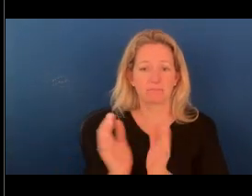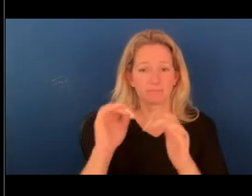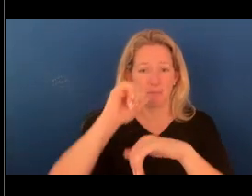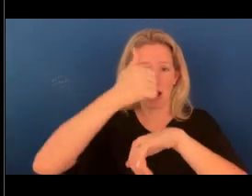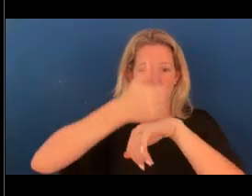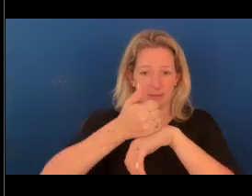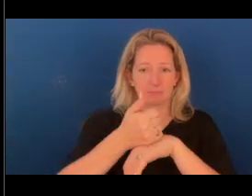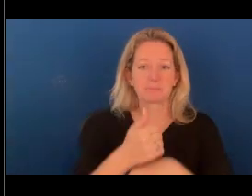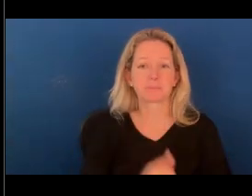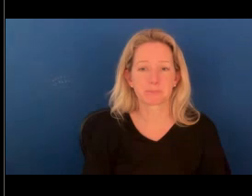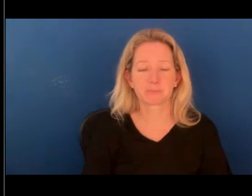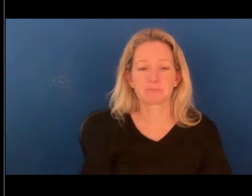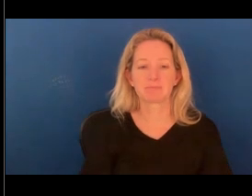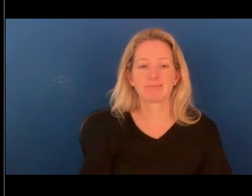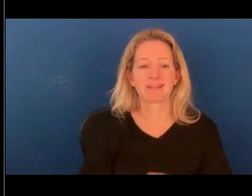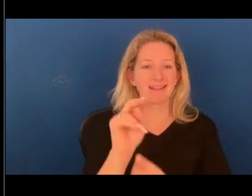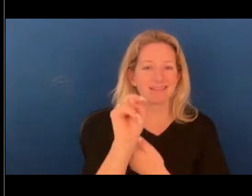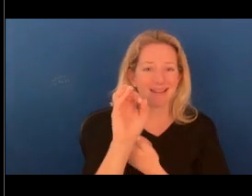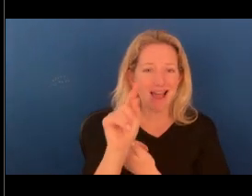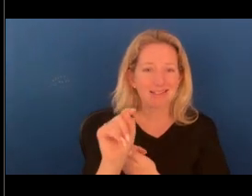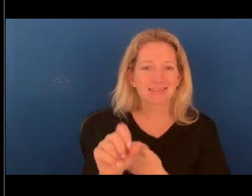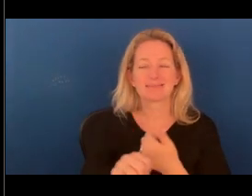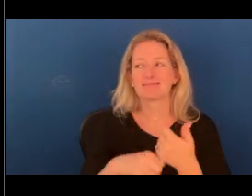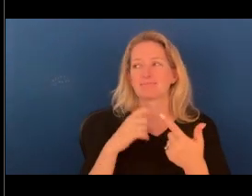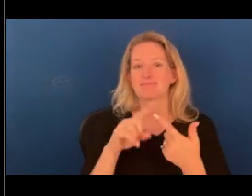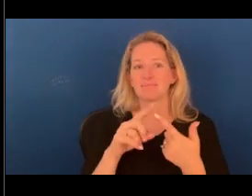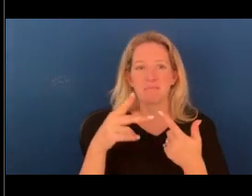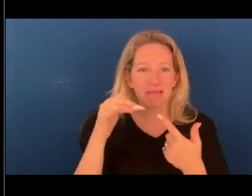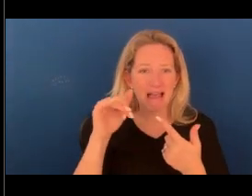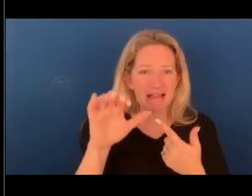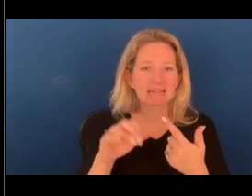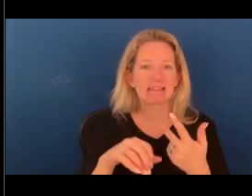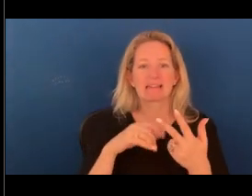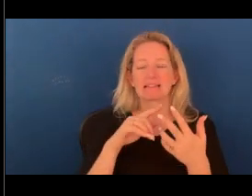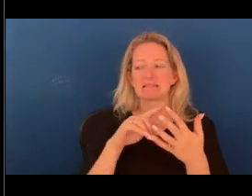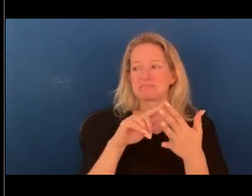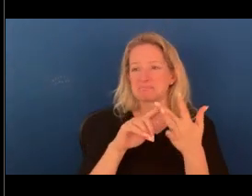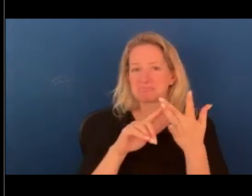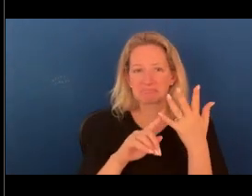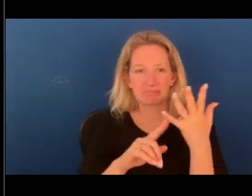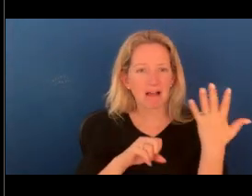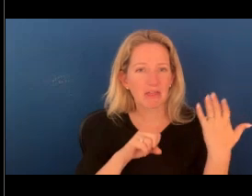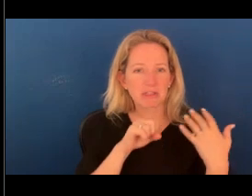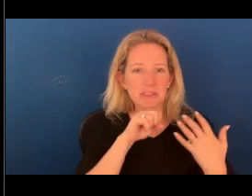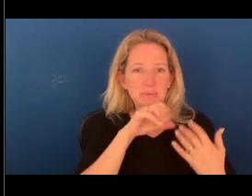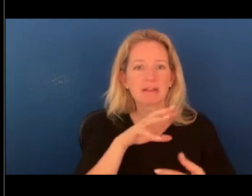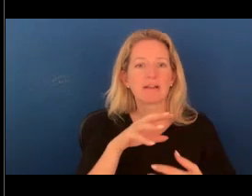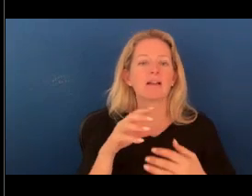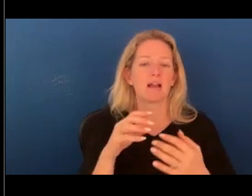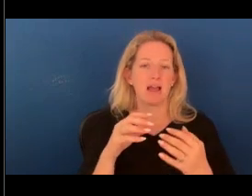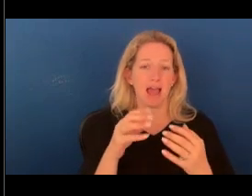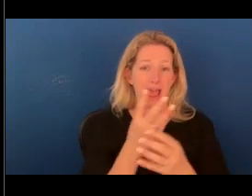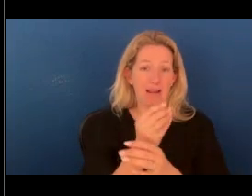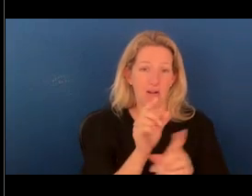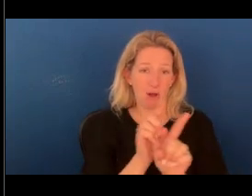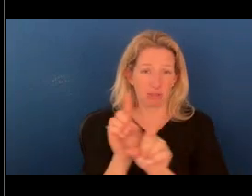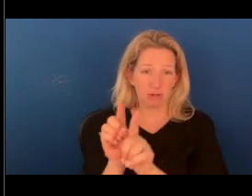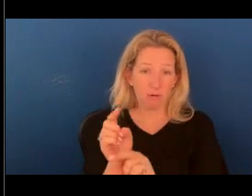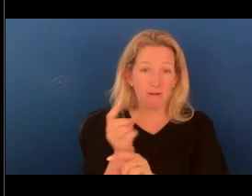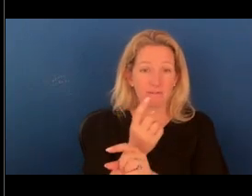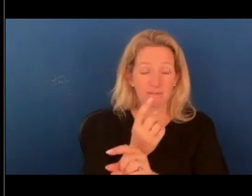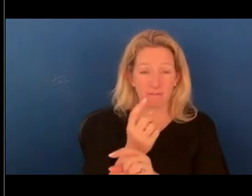this includes derelict nets, abandoned derelict vessels, plastic and other debris, and also freed 4 Hawaiian green sea turtles that were entangled